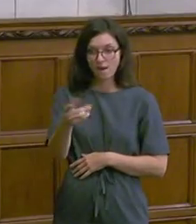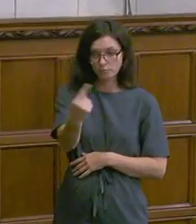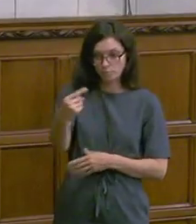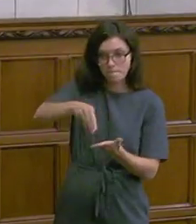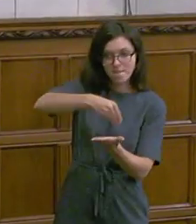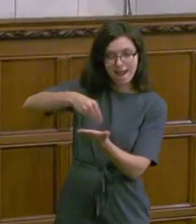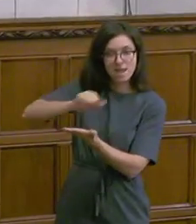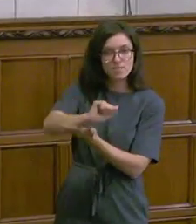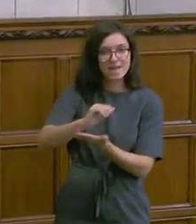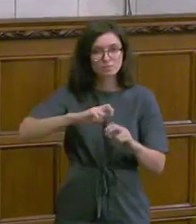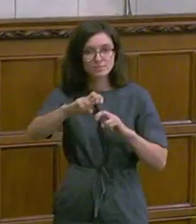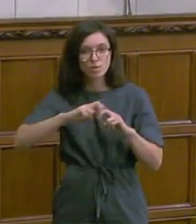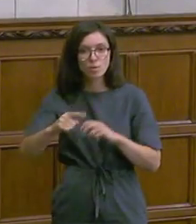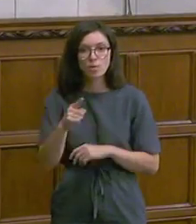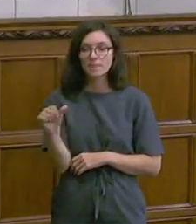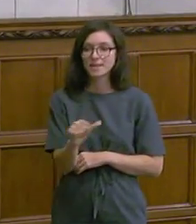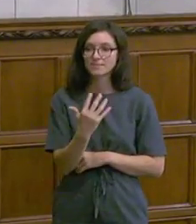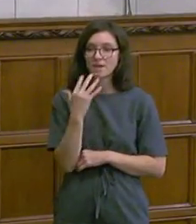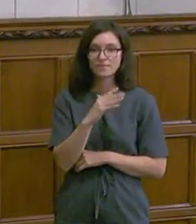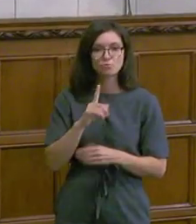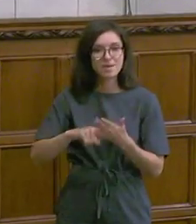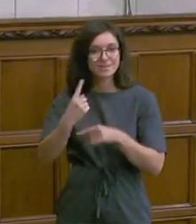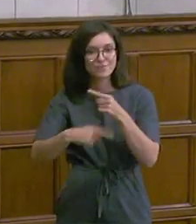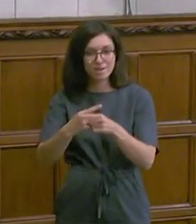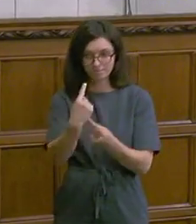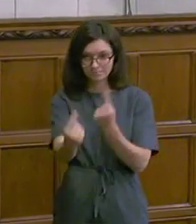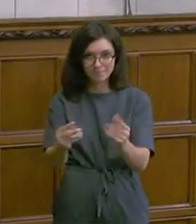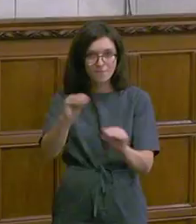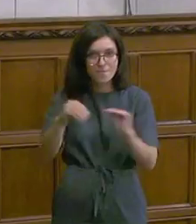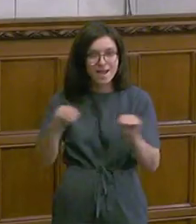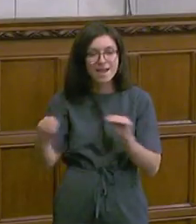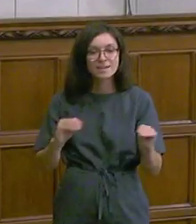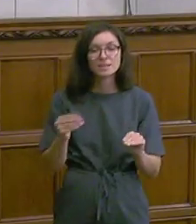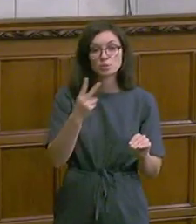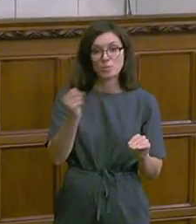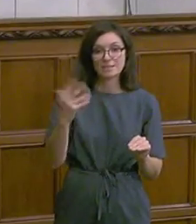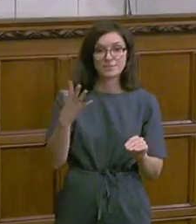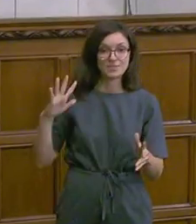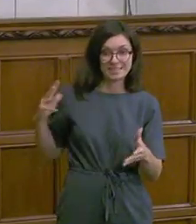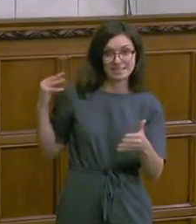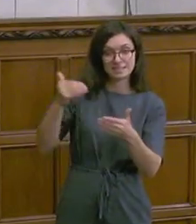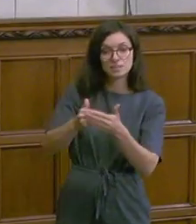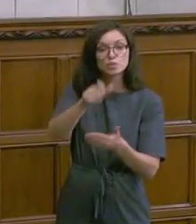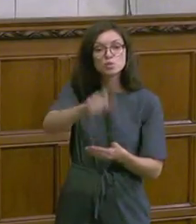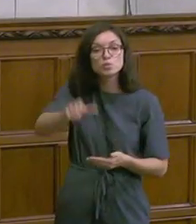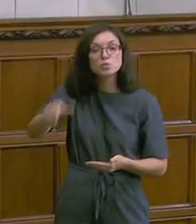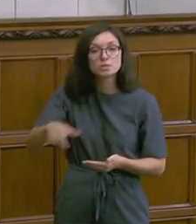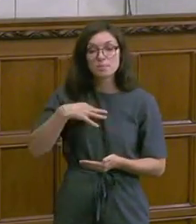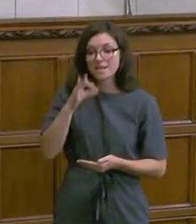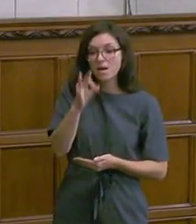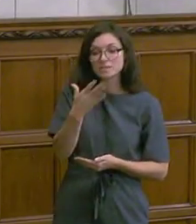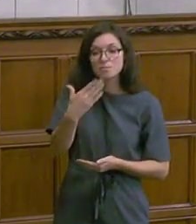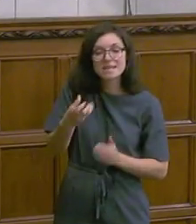tune of £1,500 a year. And since 2015, students have been required to pay